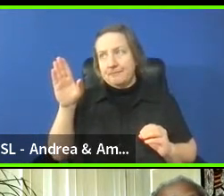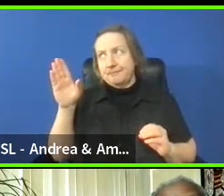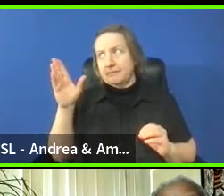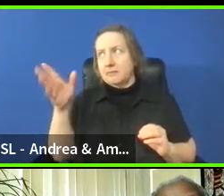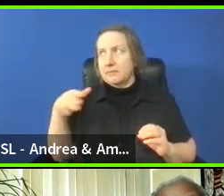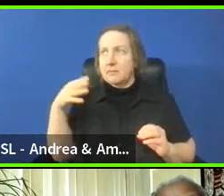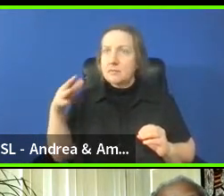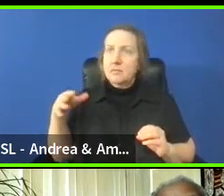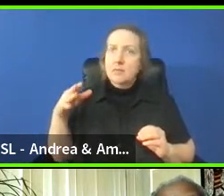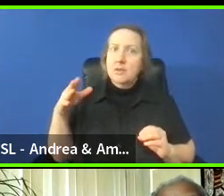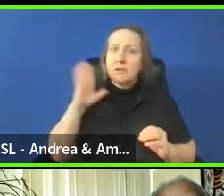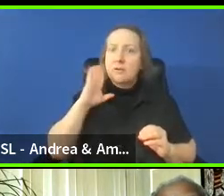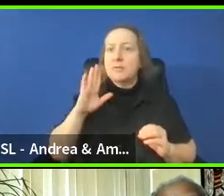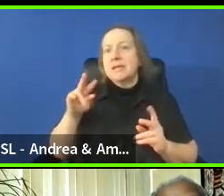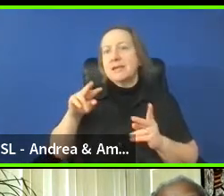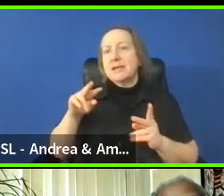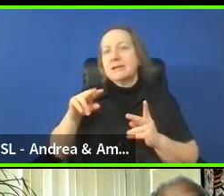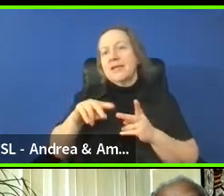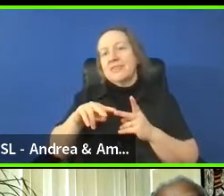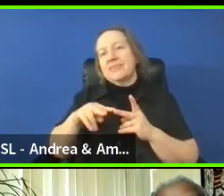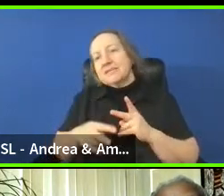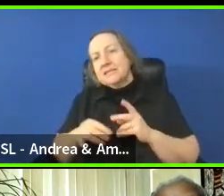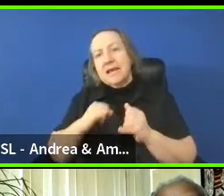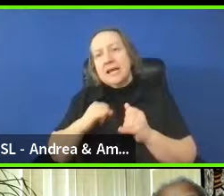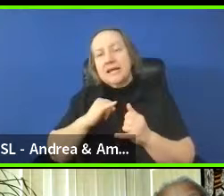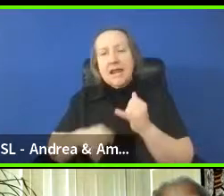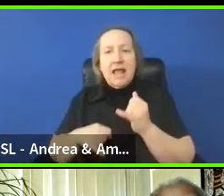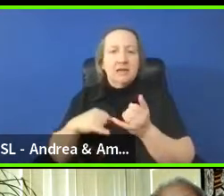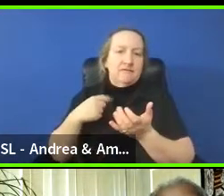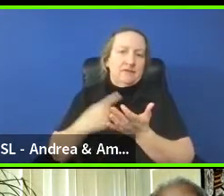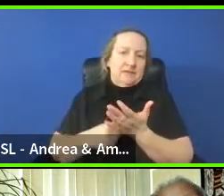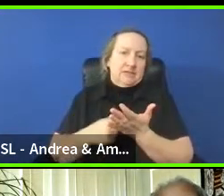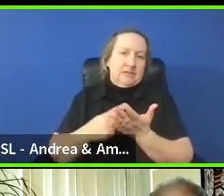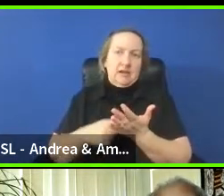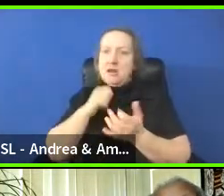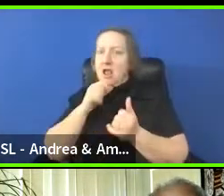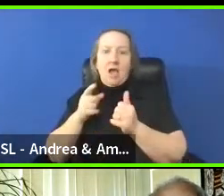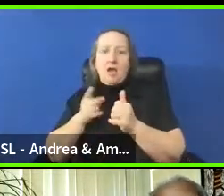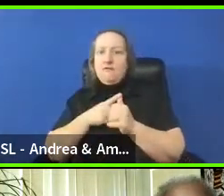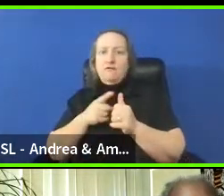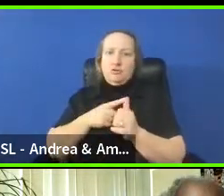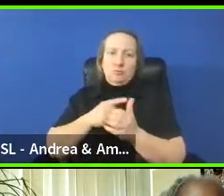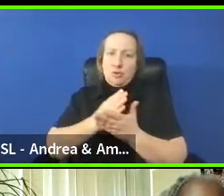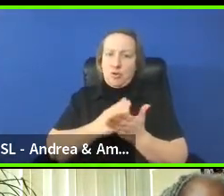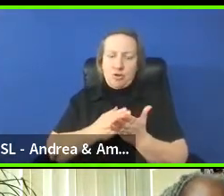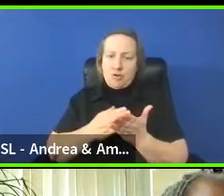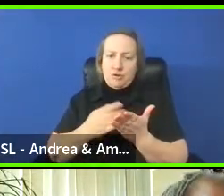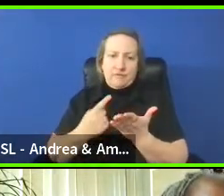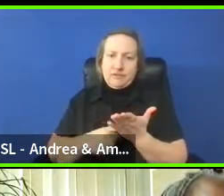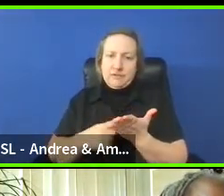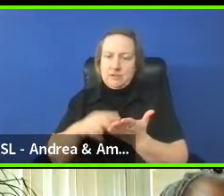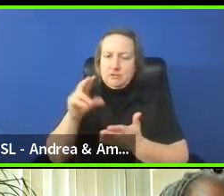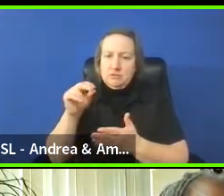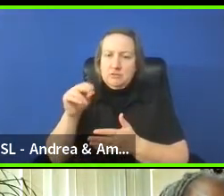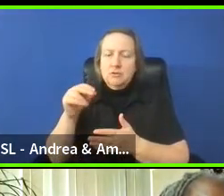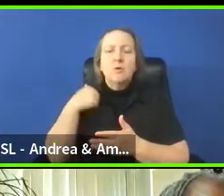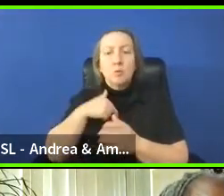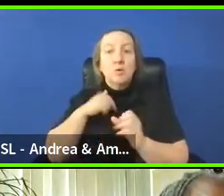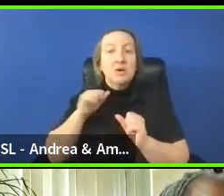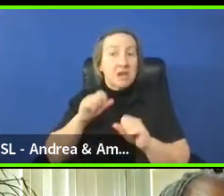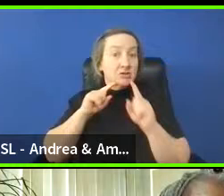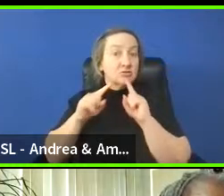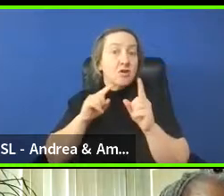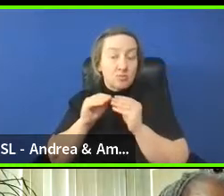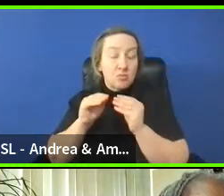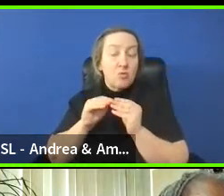say, second end of this discussion, not on the front end of it. But we can talk some more